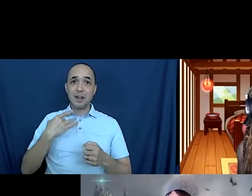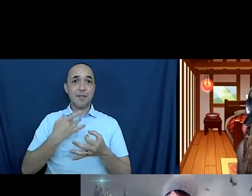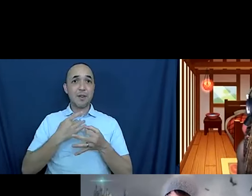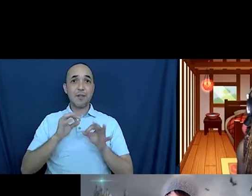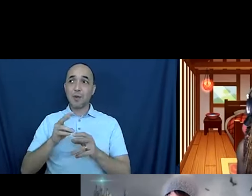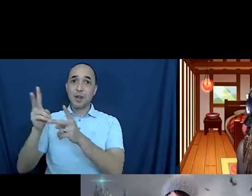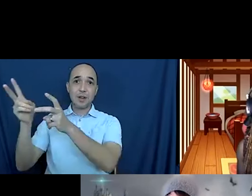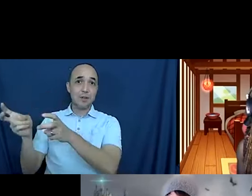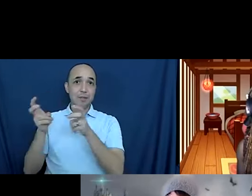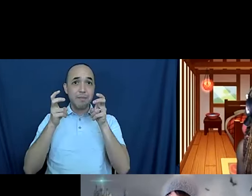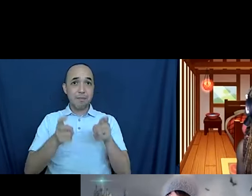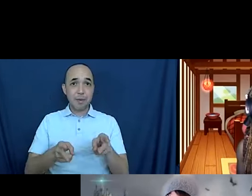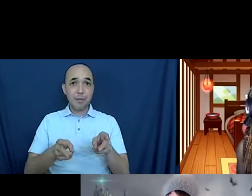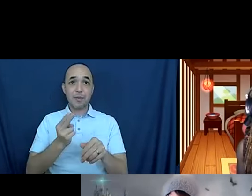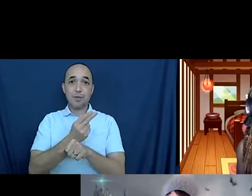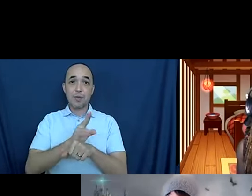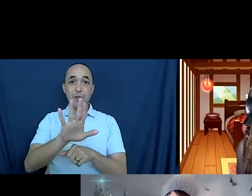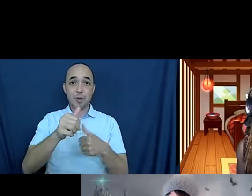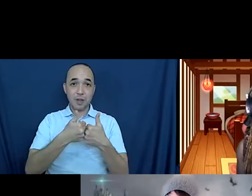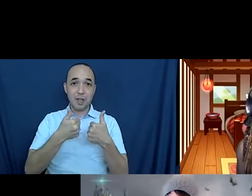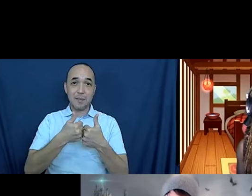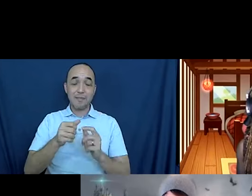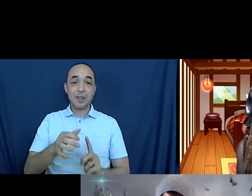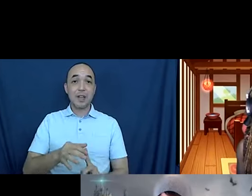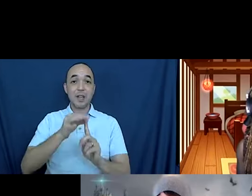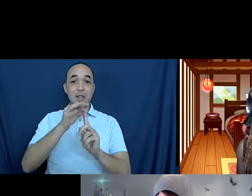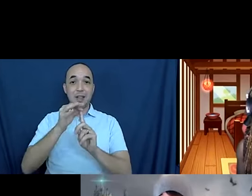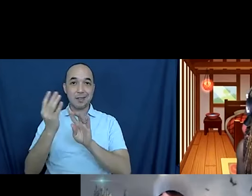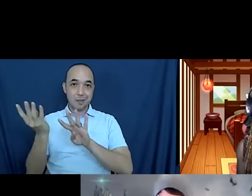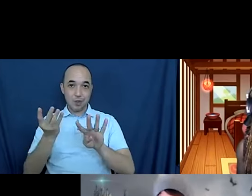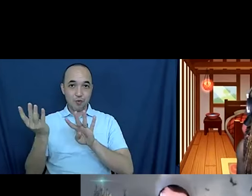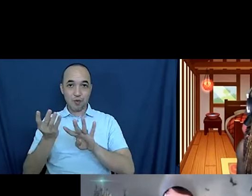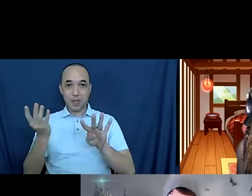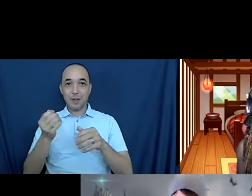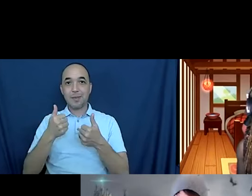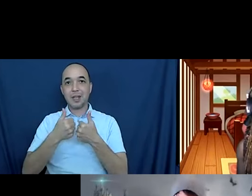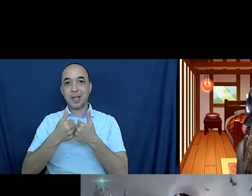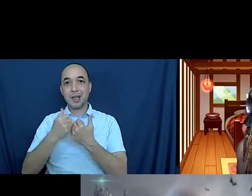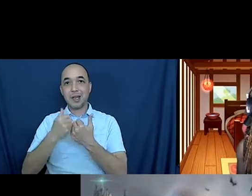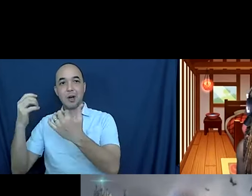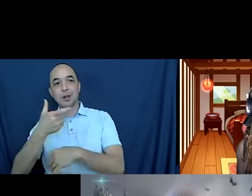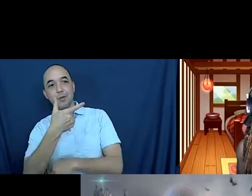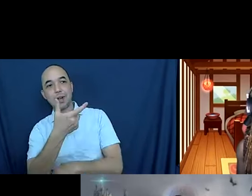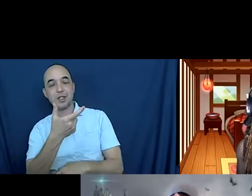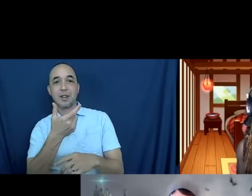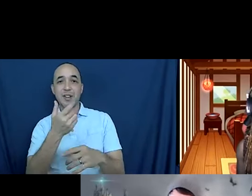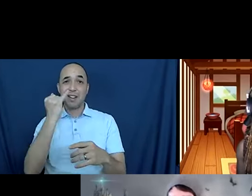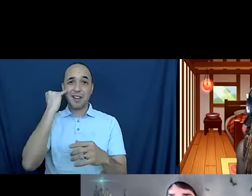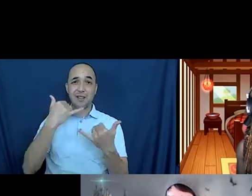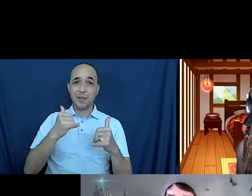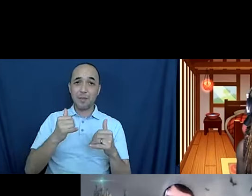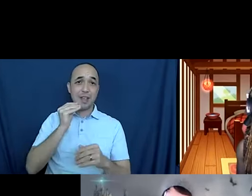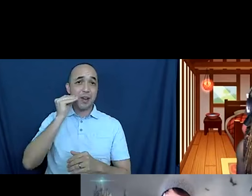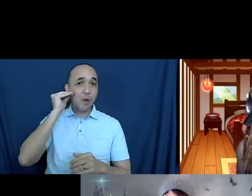your own game. Unless you're doing a streamed game where people are watching, if you're playing at home just with your friends and